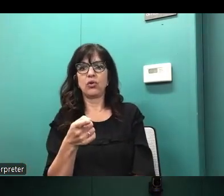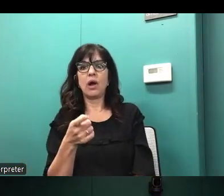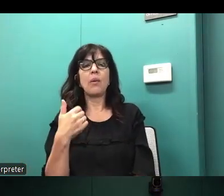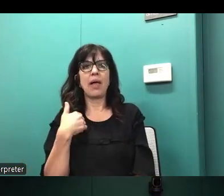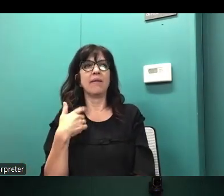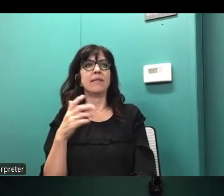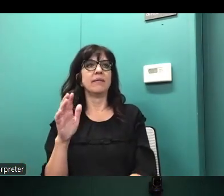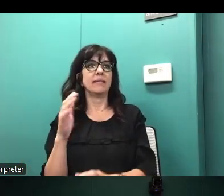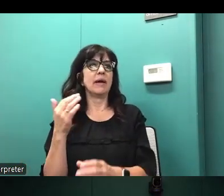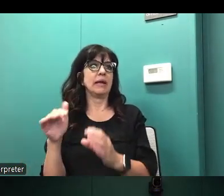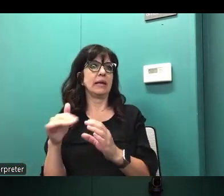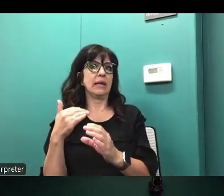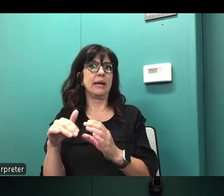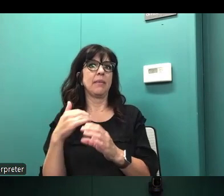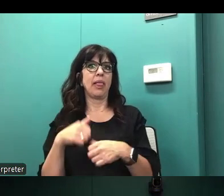will have an email.